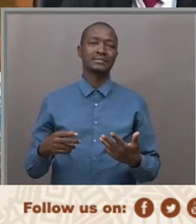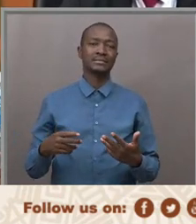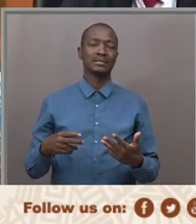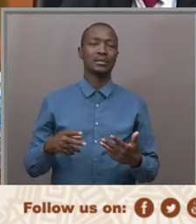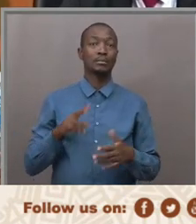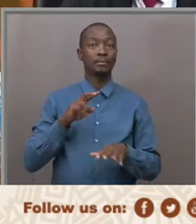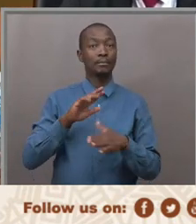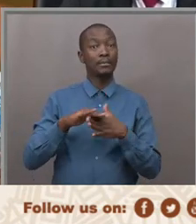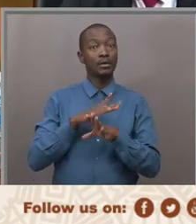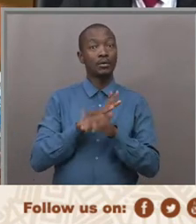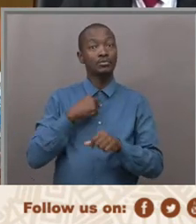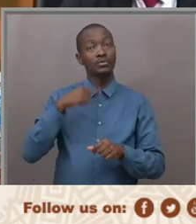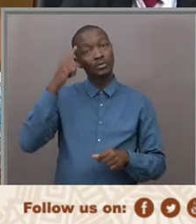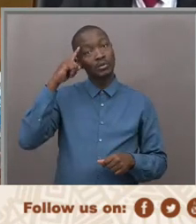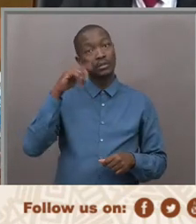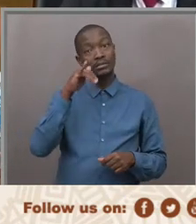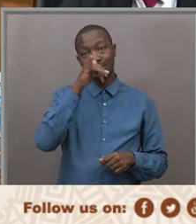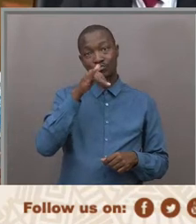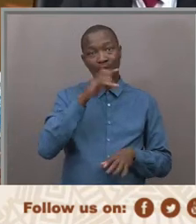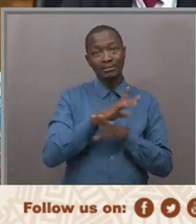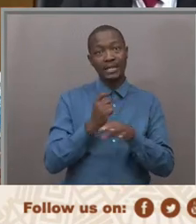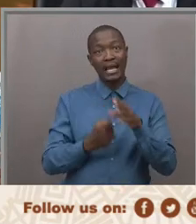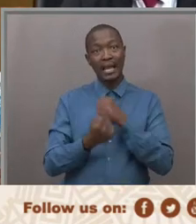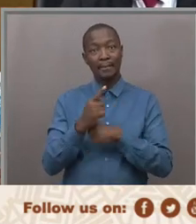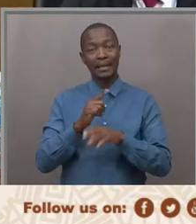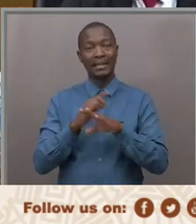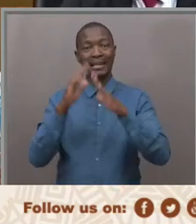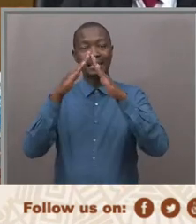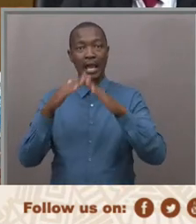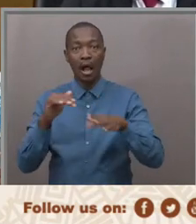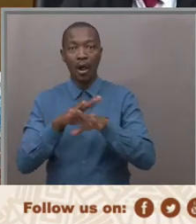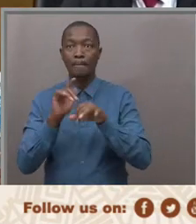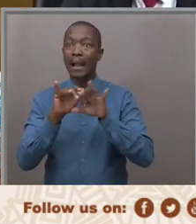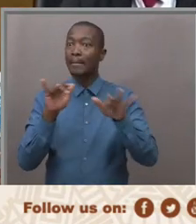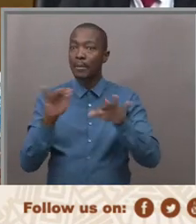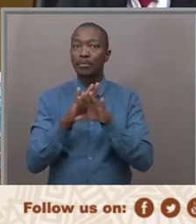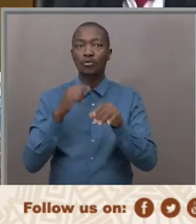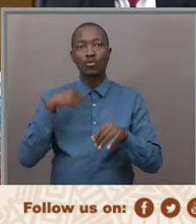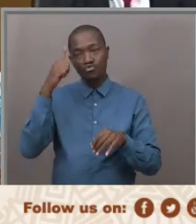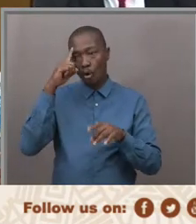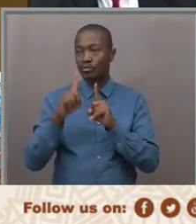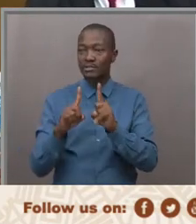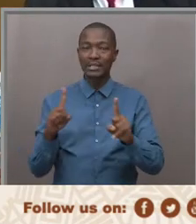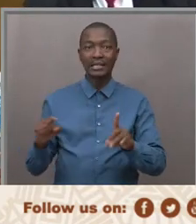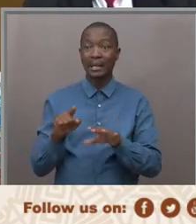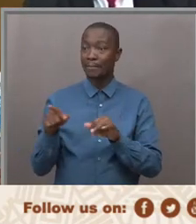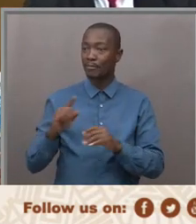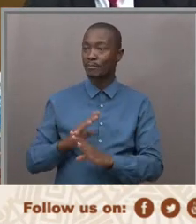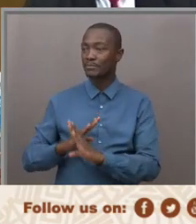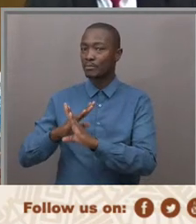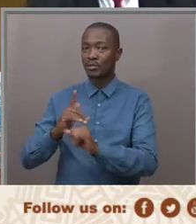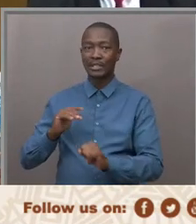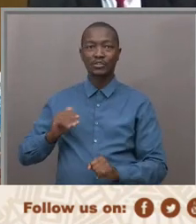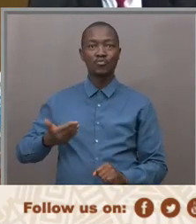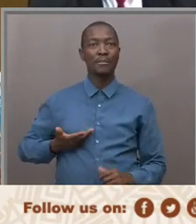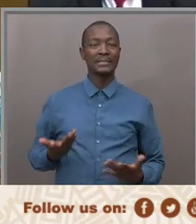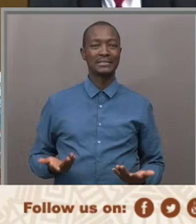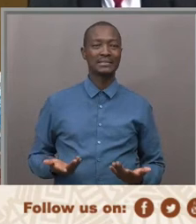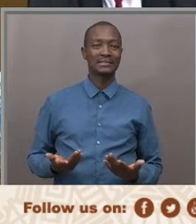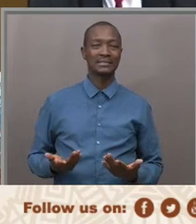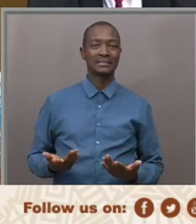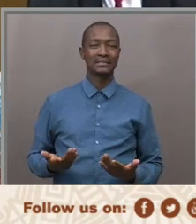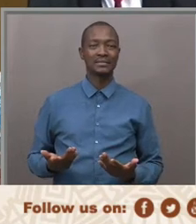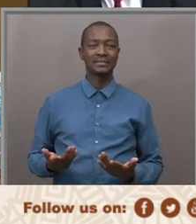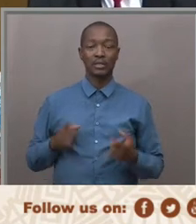are happening in households by people who know each other, by people who must be protecting women, and